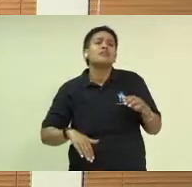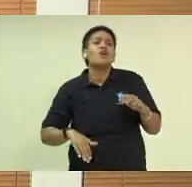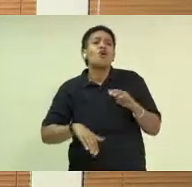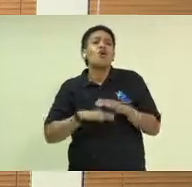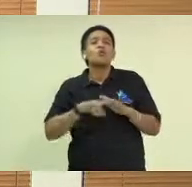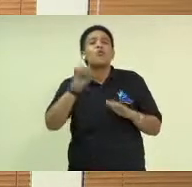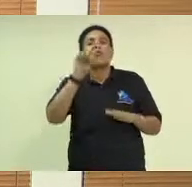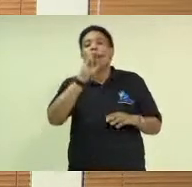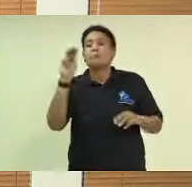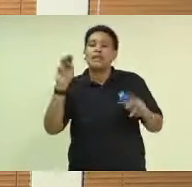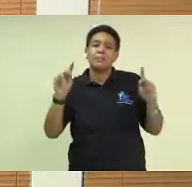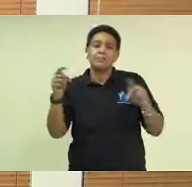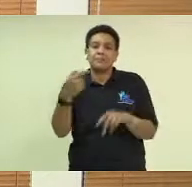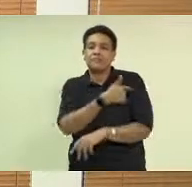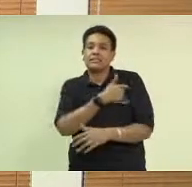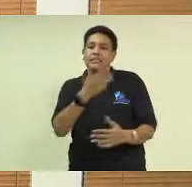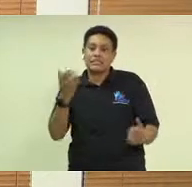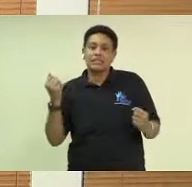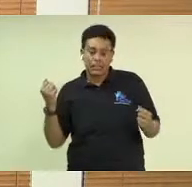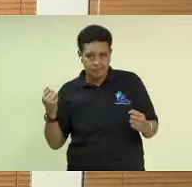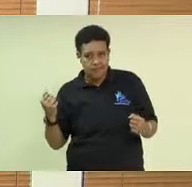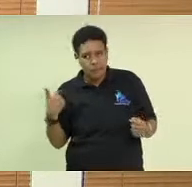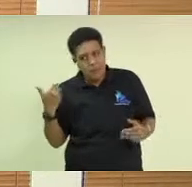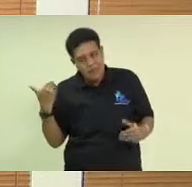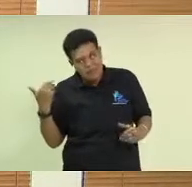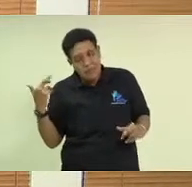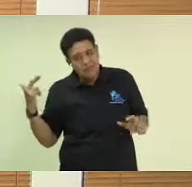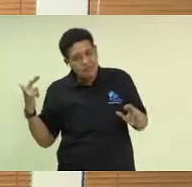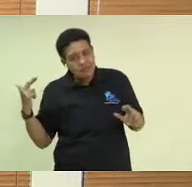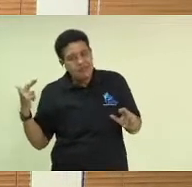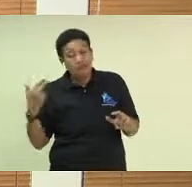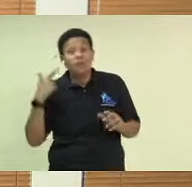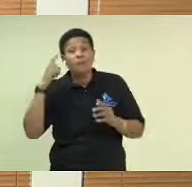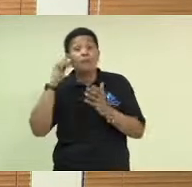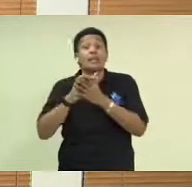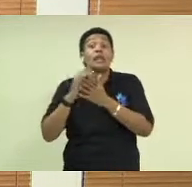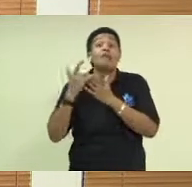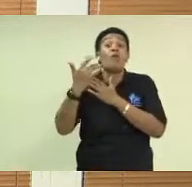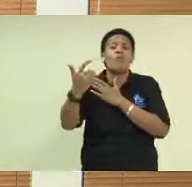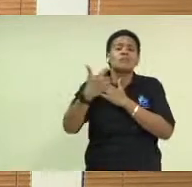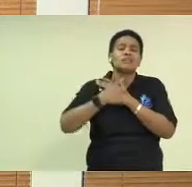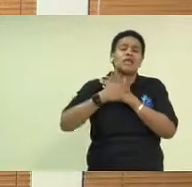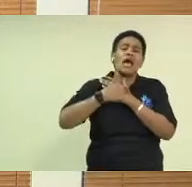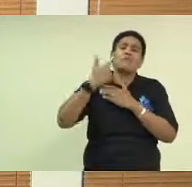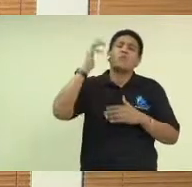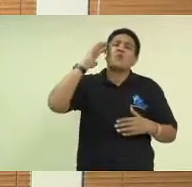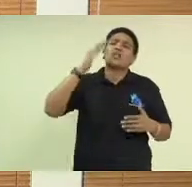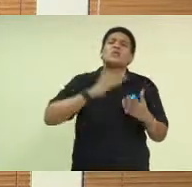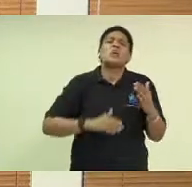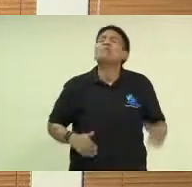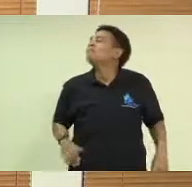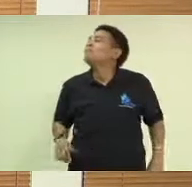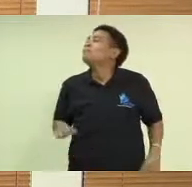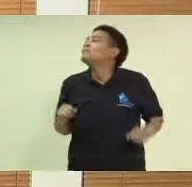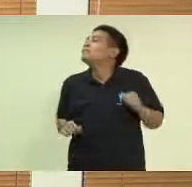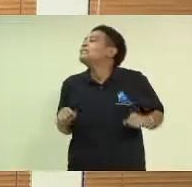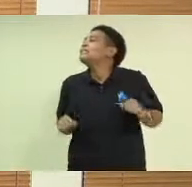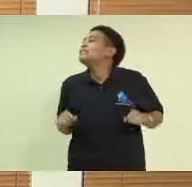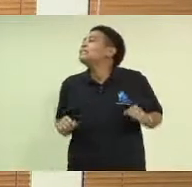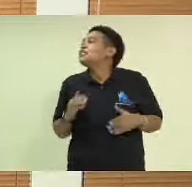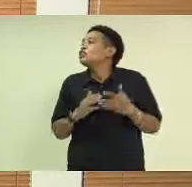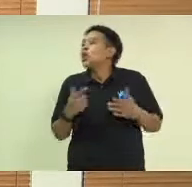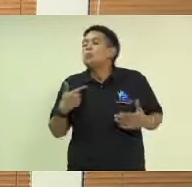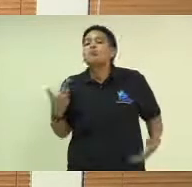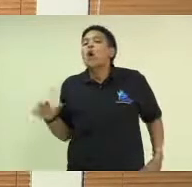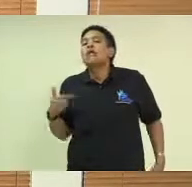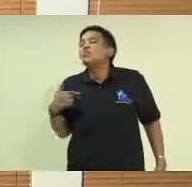up to that level. We do believe that over time you will have hesitancy. You will have persons who don't want to